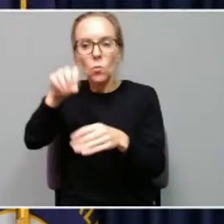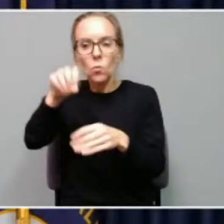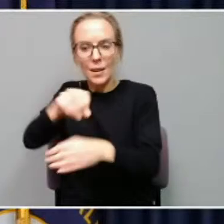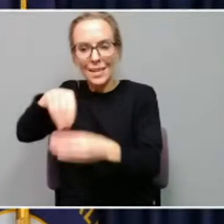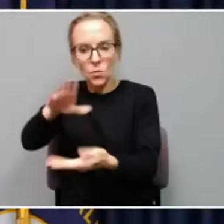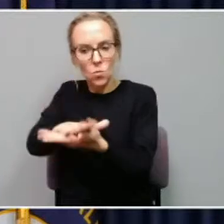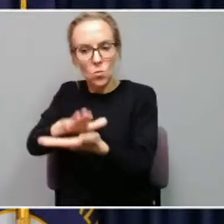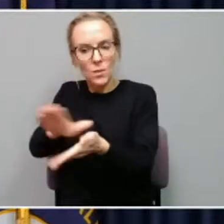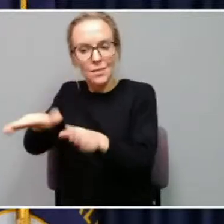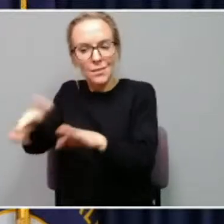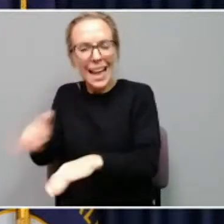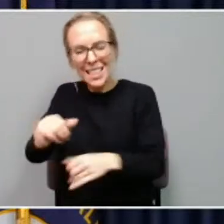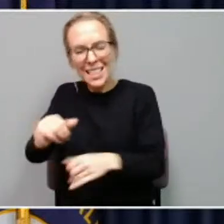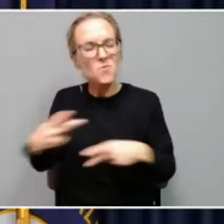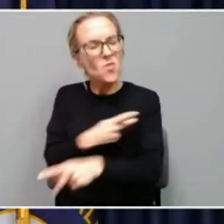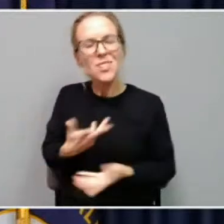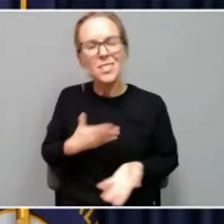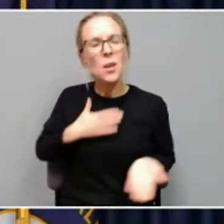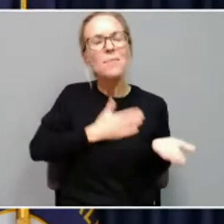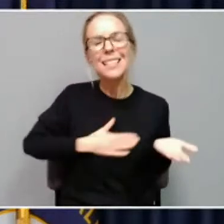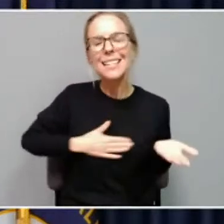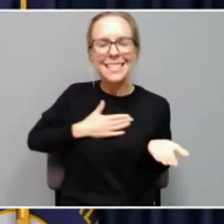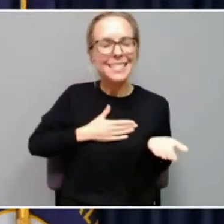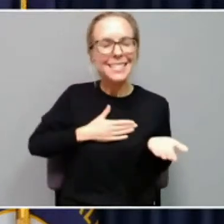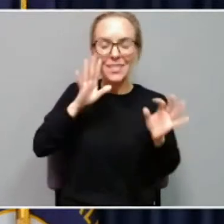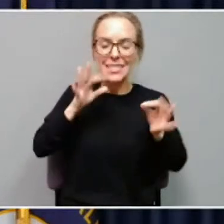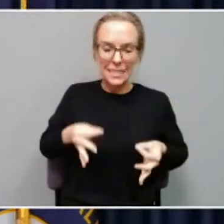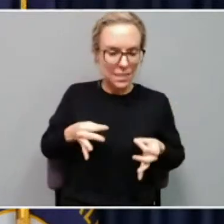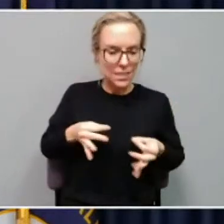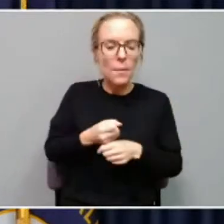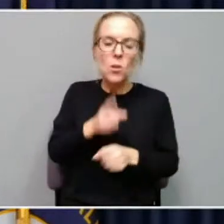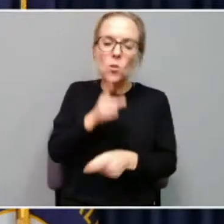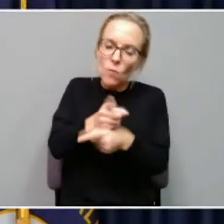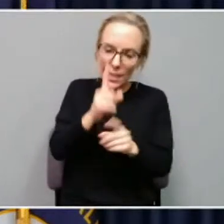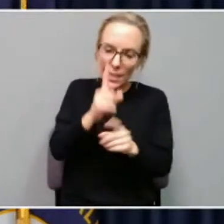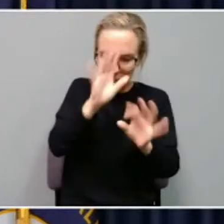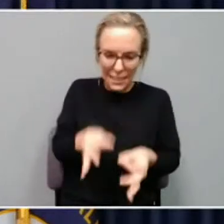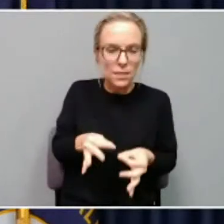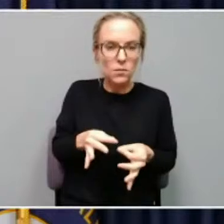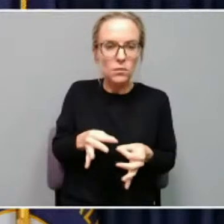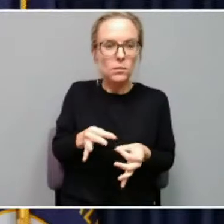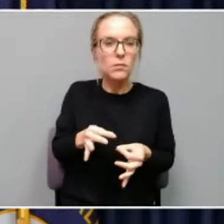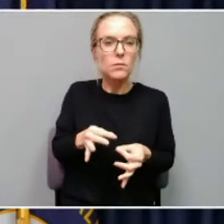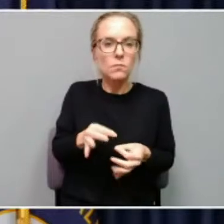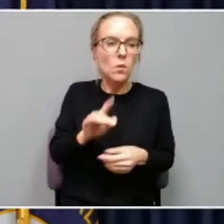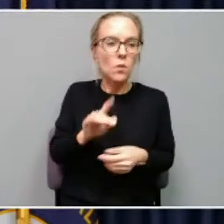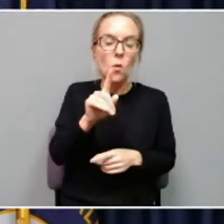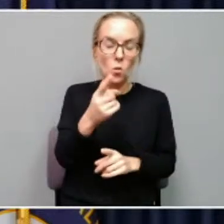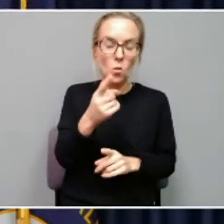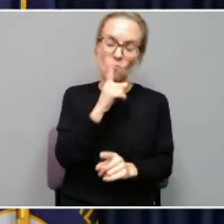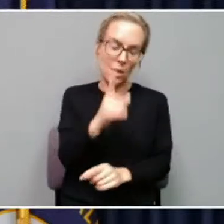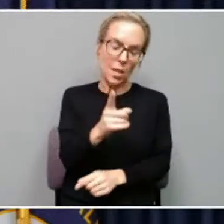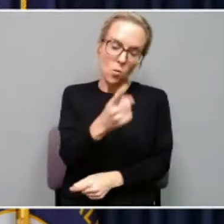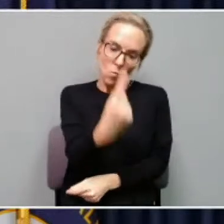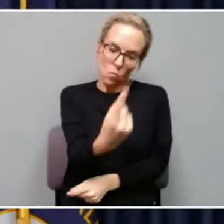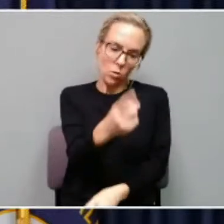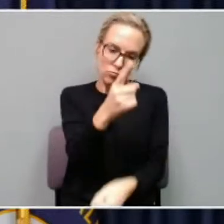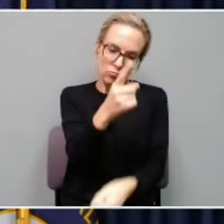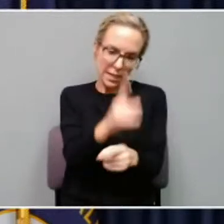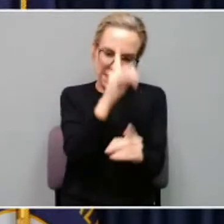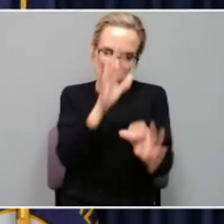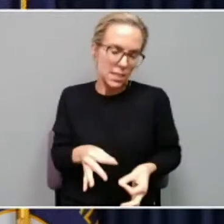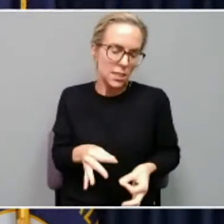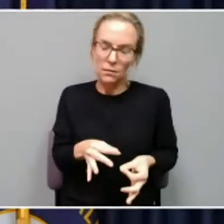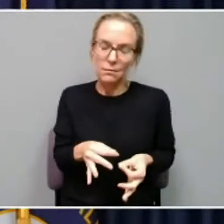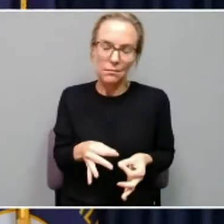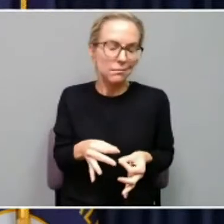So please, if it's a decision, make the right decision. And there is only one right decision. And again,